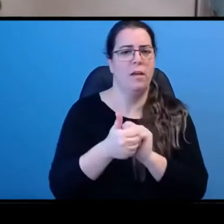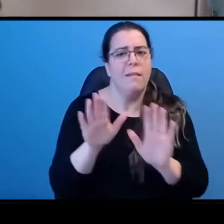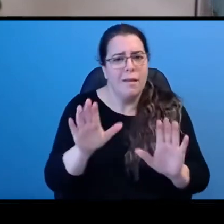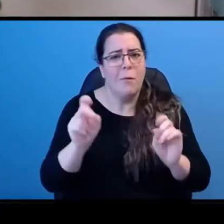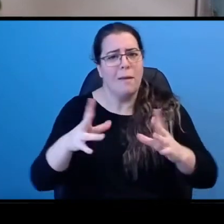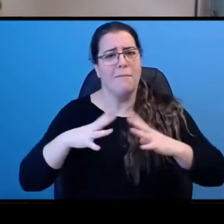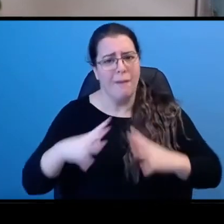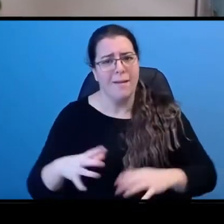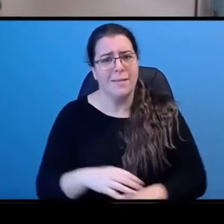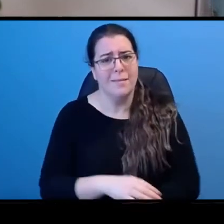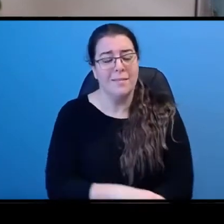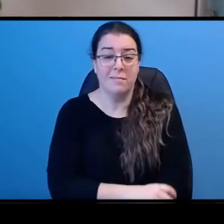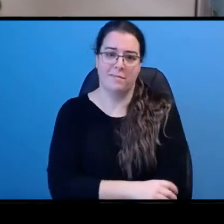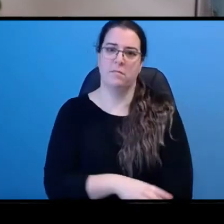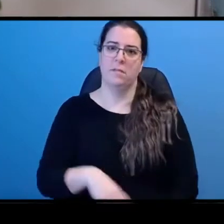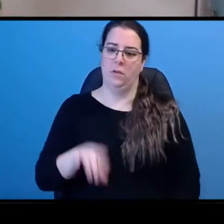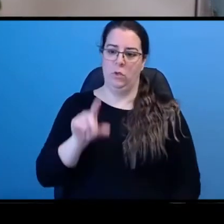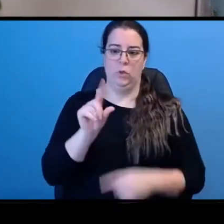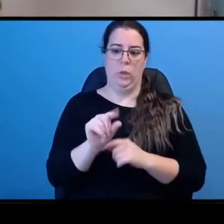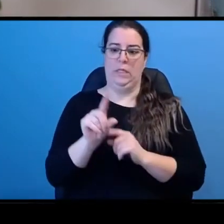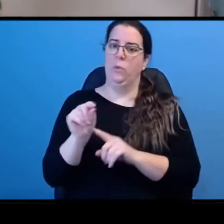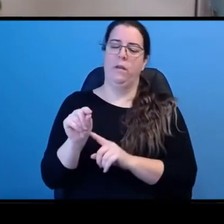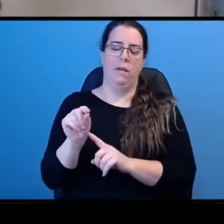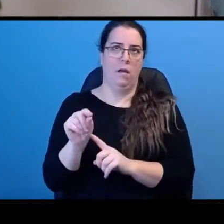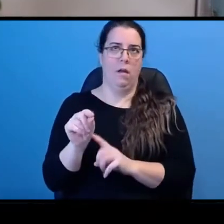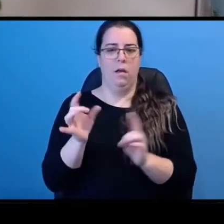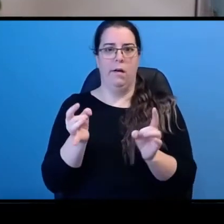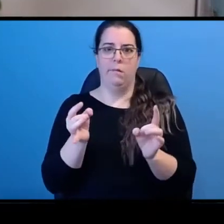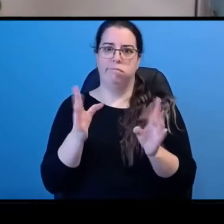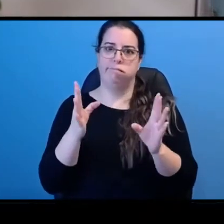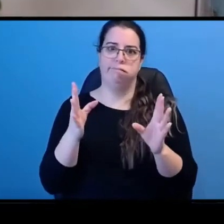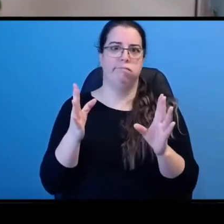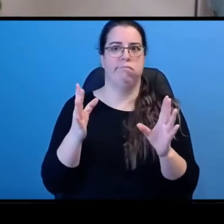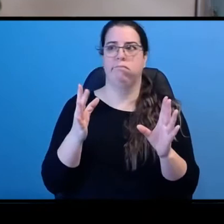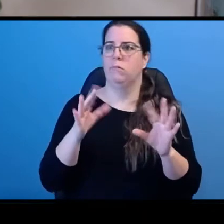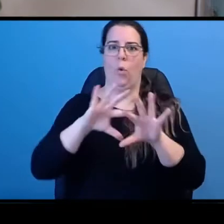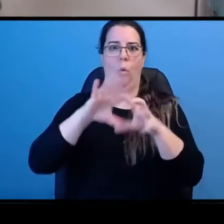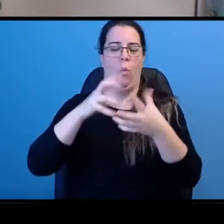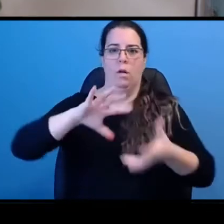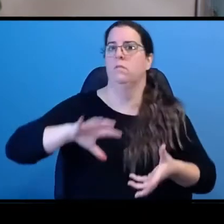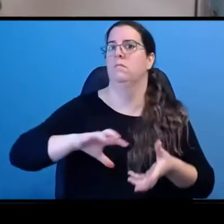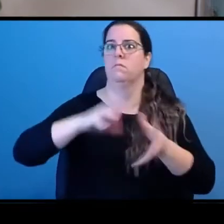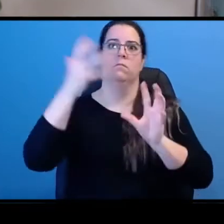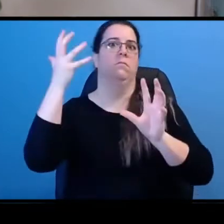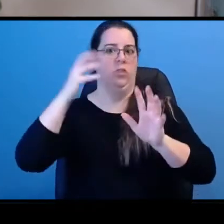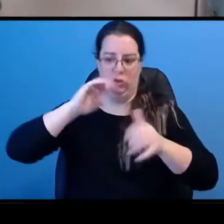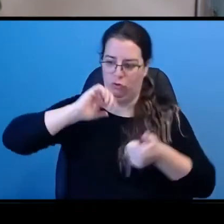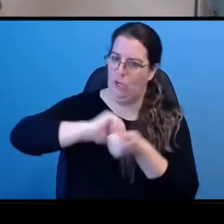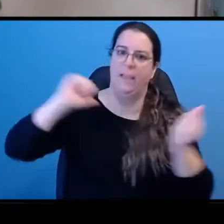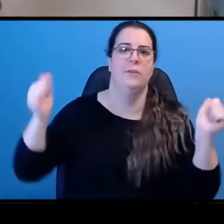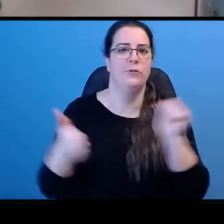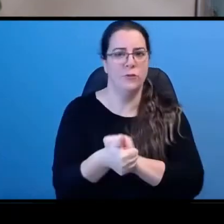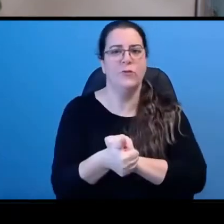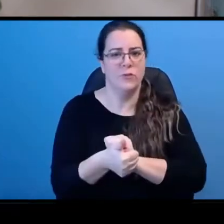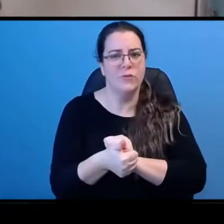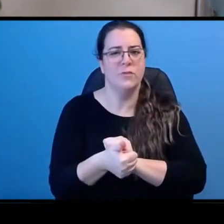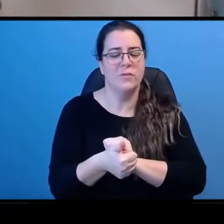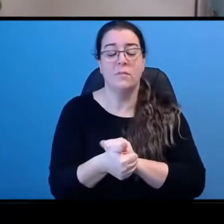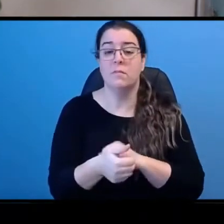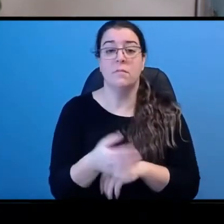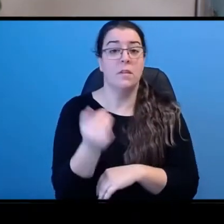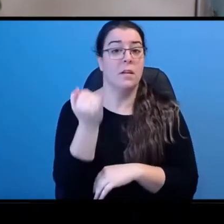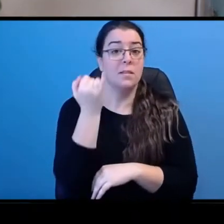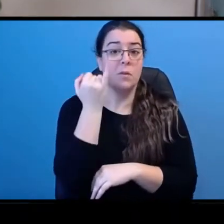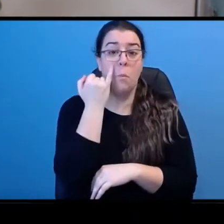revise everything. And so it's okay if you write a grant. Like I said, sometimes you